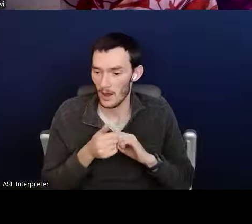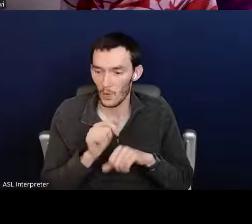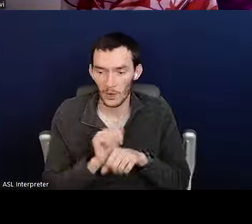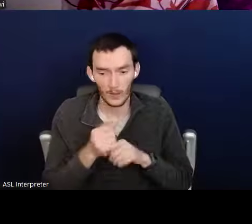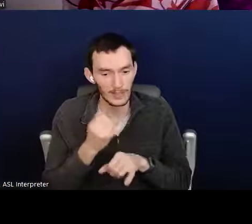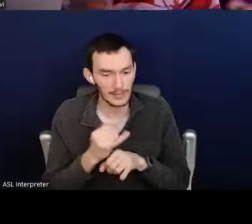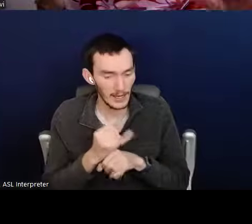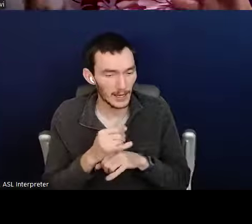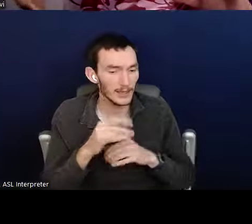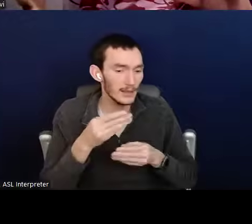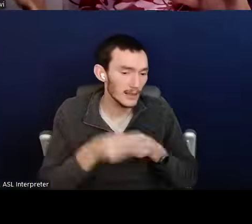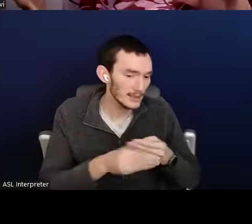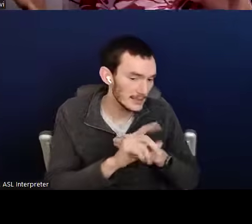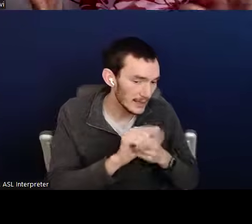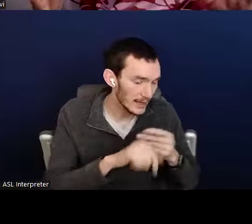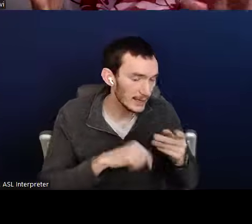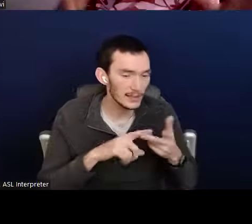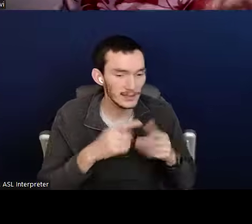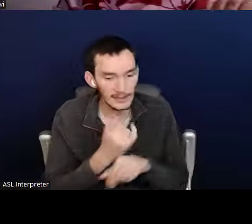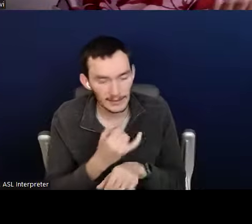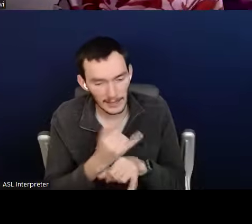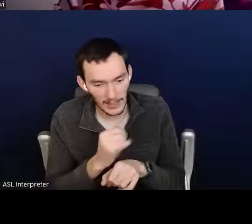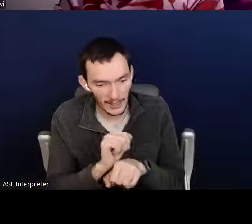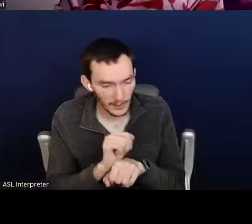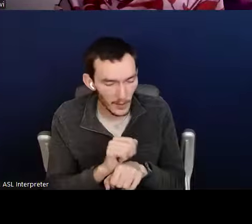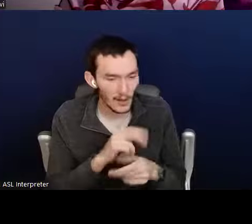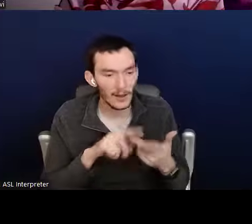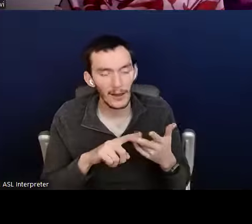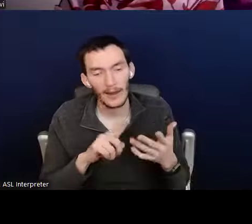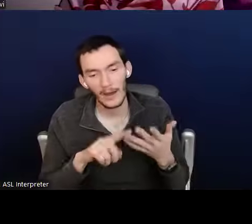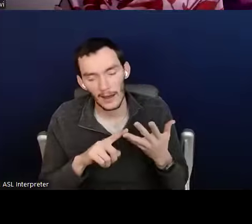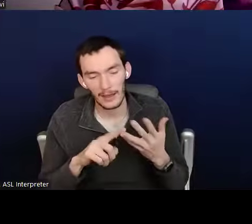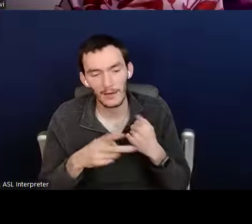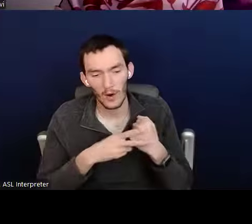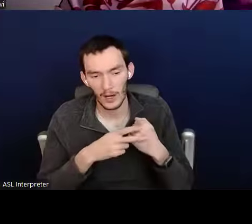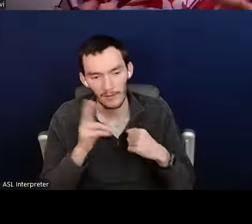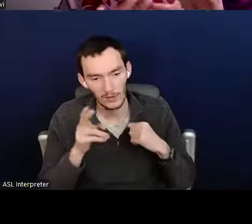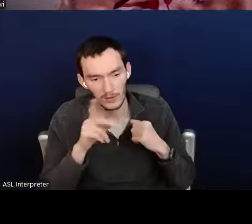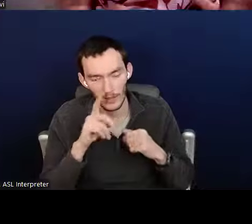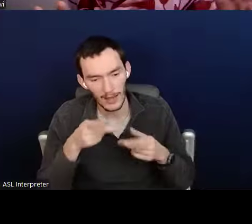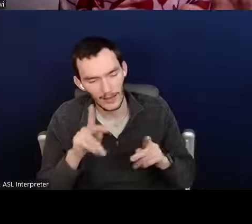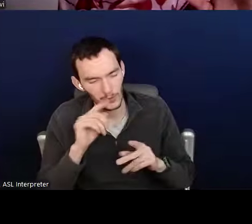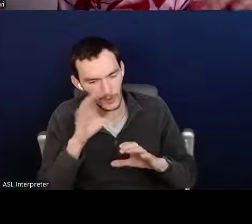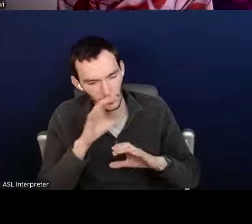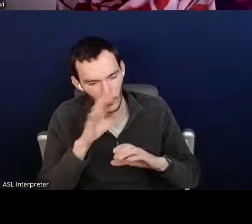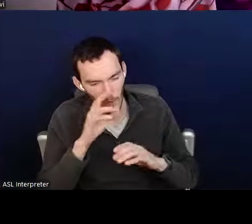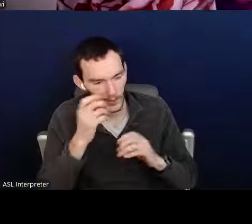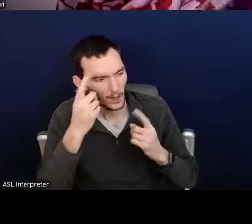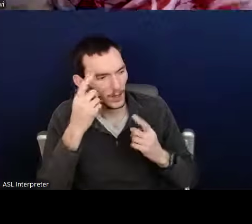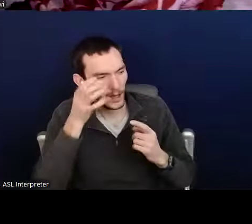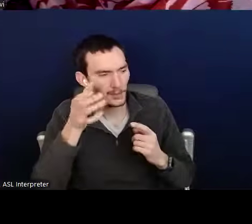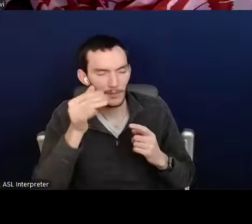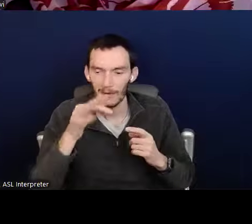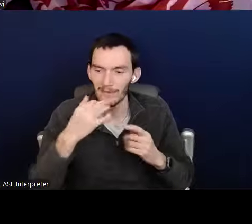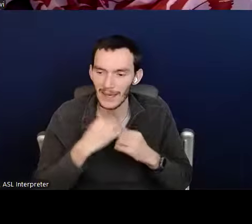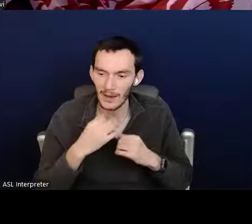the legacy data, site labor, and archival history allows us to explore the notion of care across time and